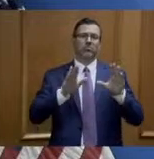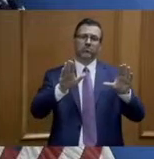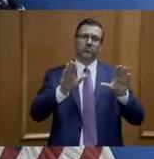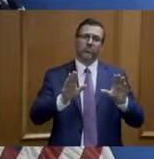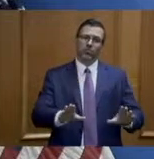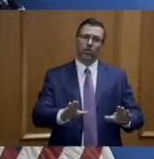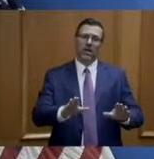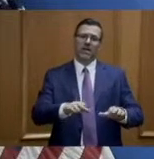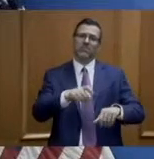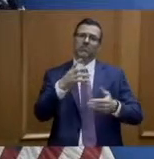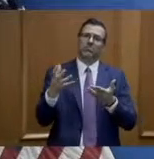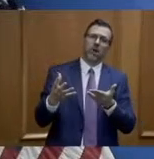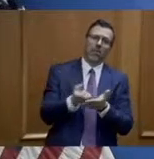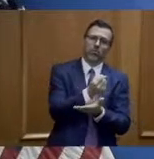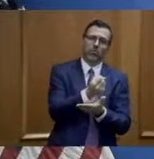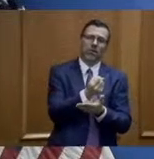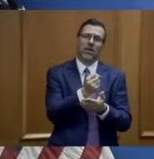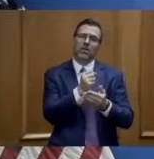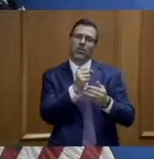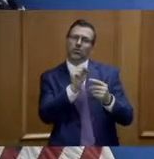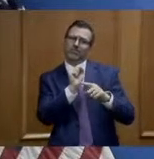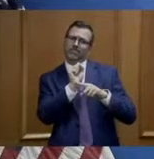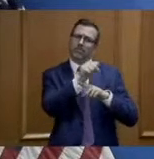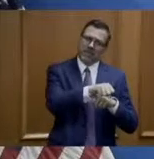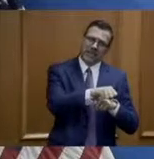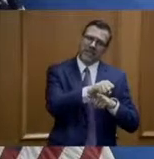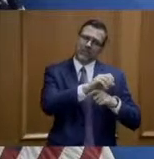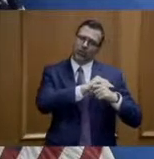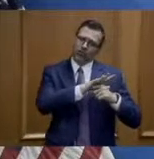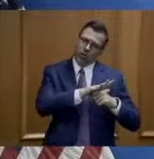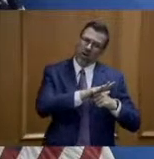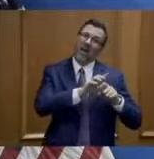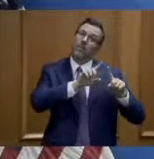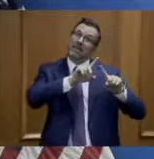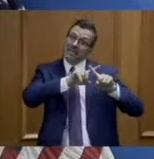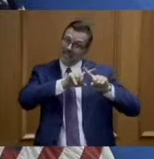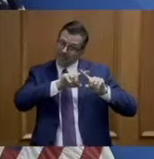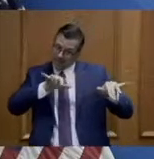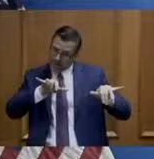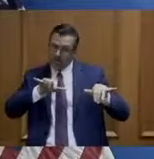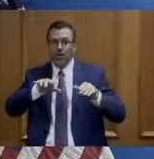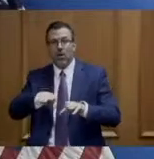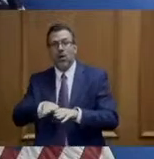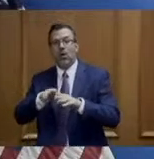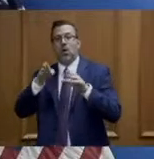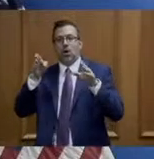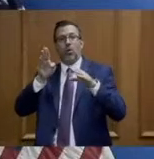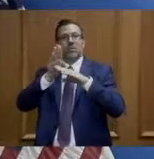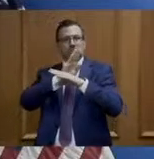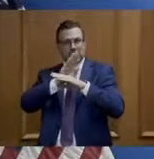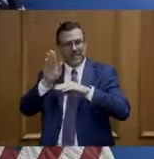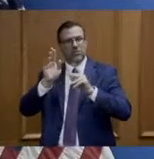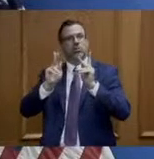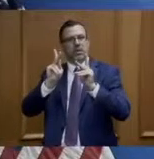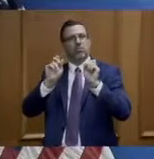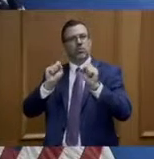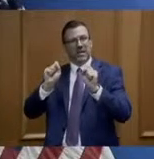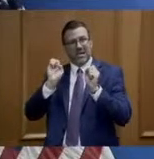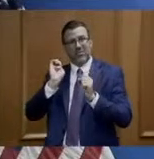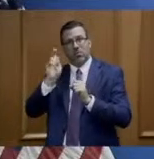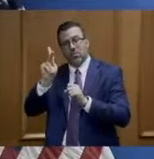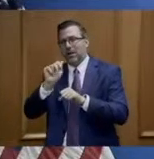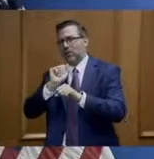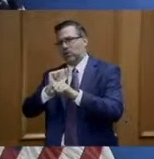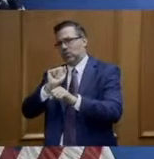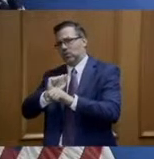that crisis and at the same time begin to reopen our economy in a way that gets Tennesseans back to work. But it will